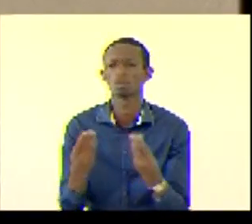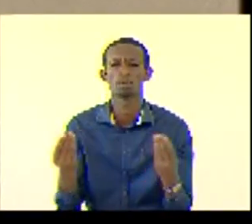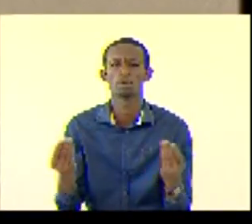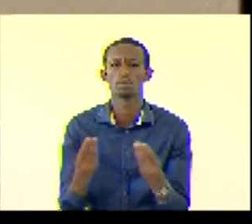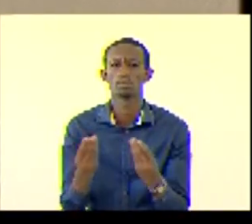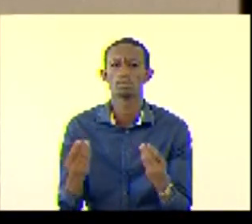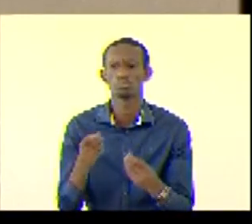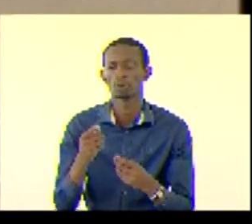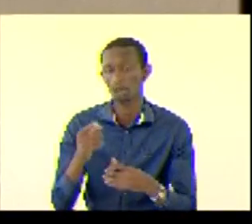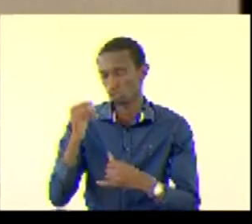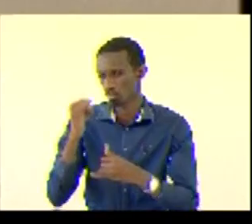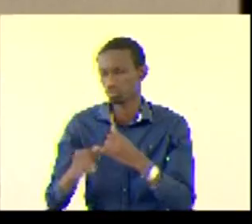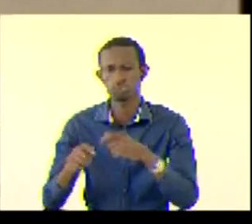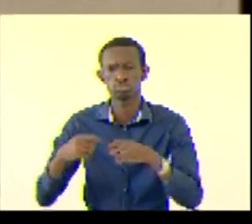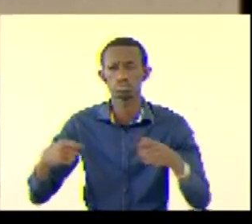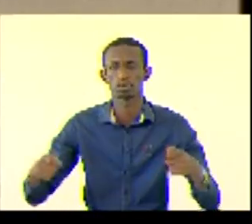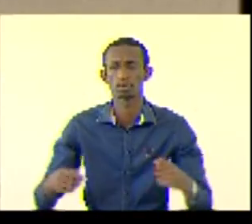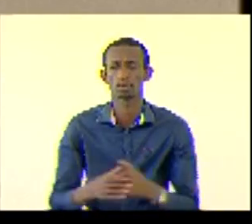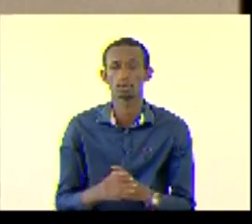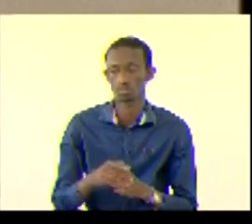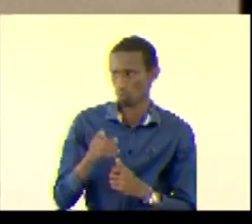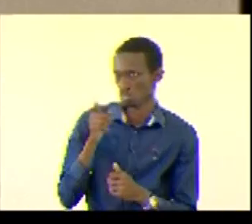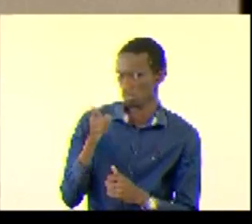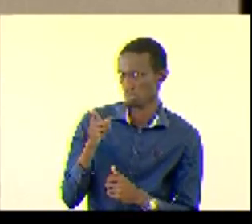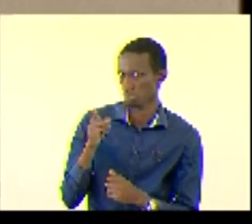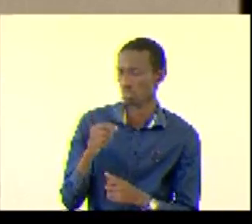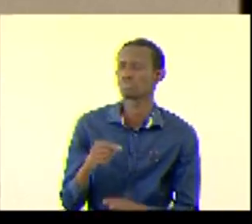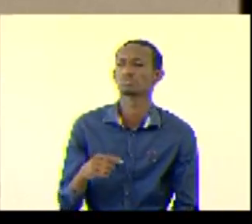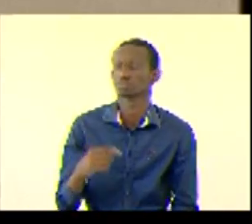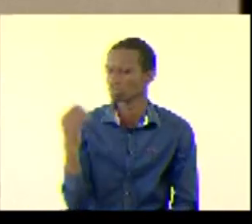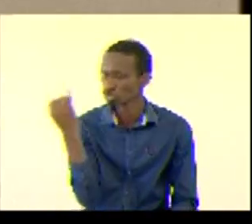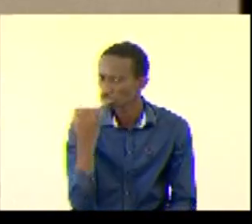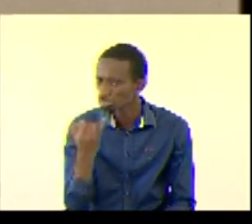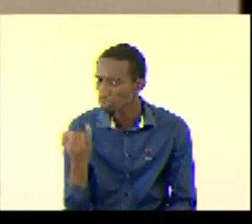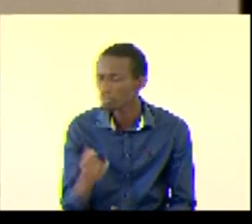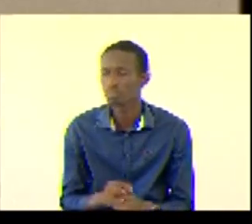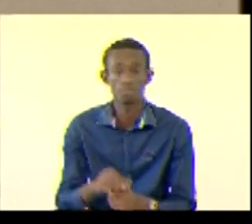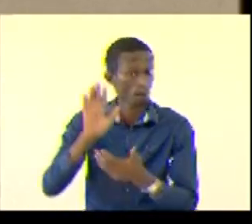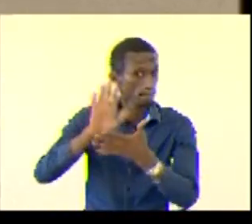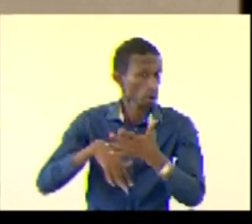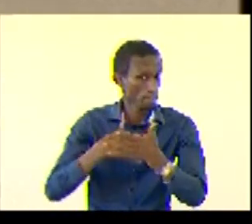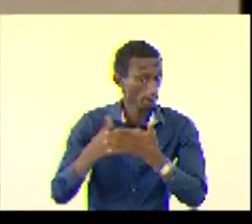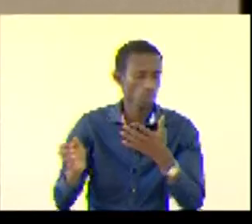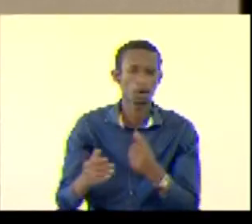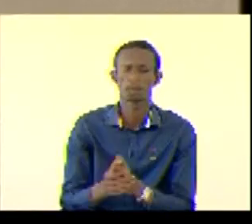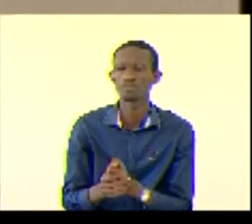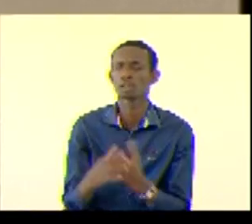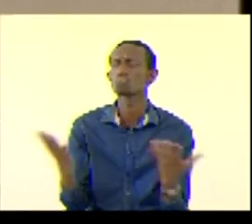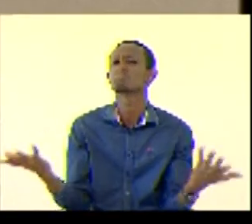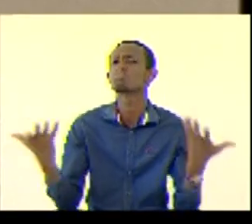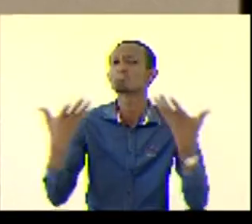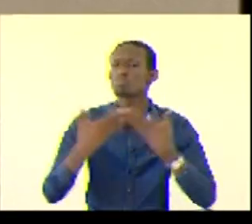about this one several times. Draw a diagram of a suitable apparatus for this